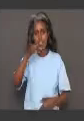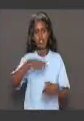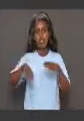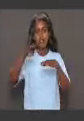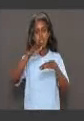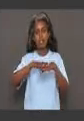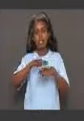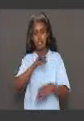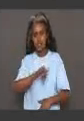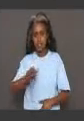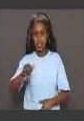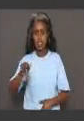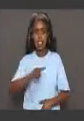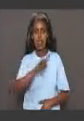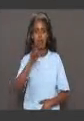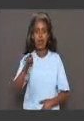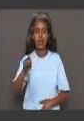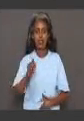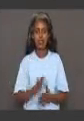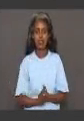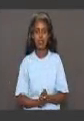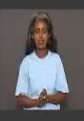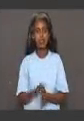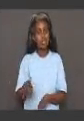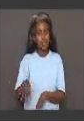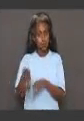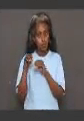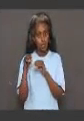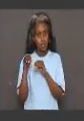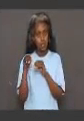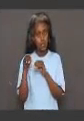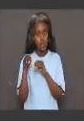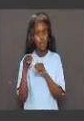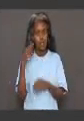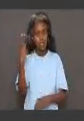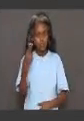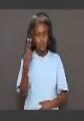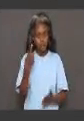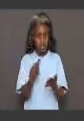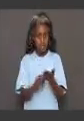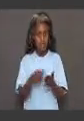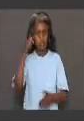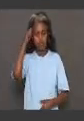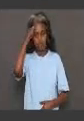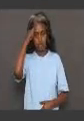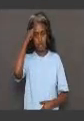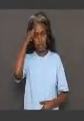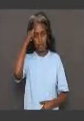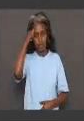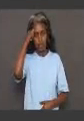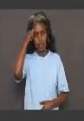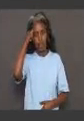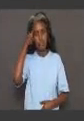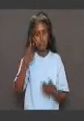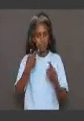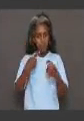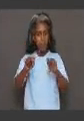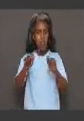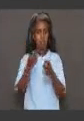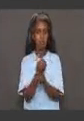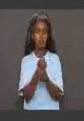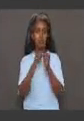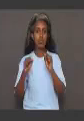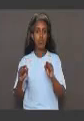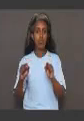the same arc. Students, using this theorem, try to solve